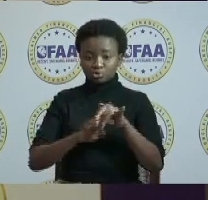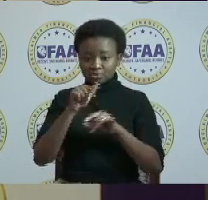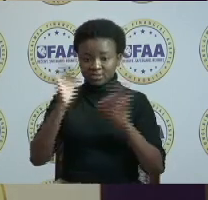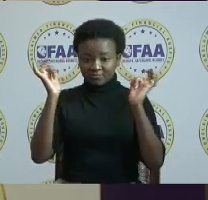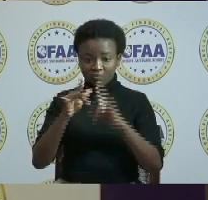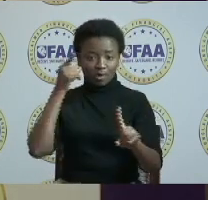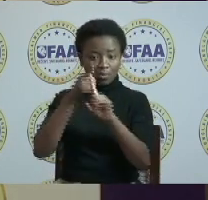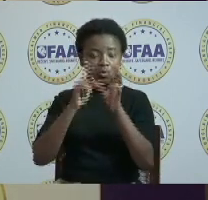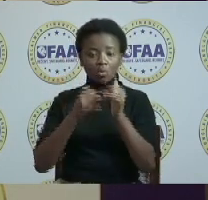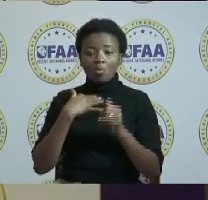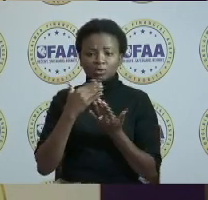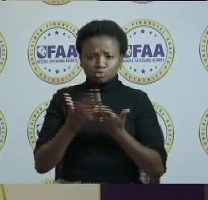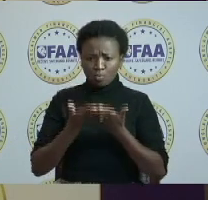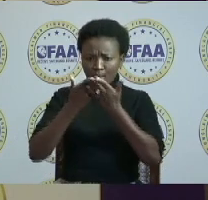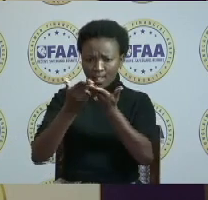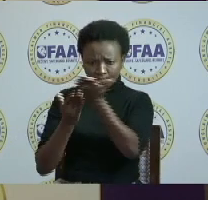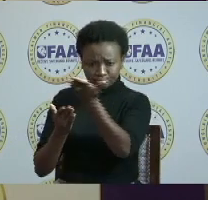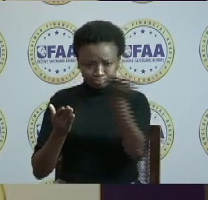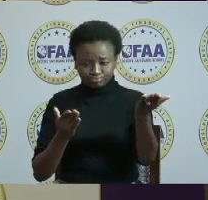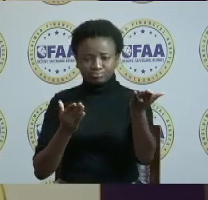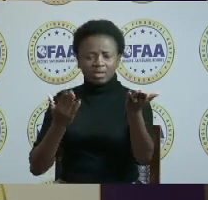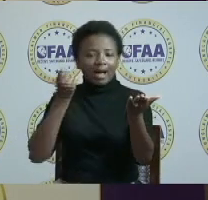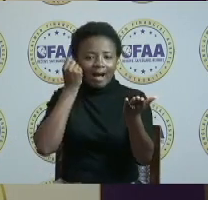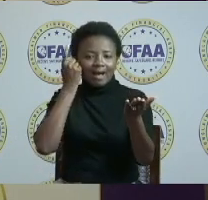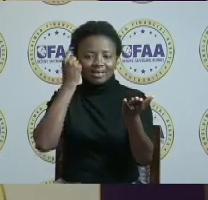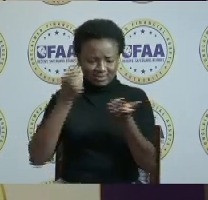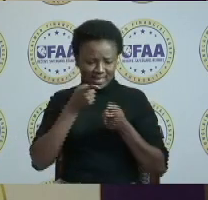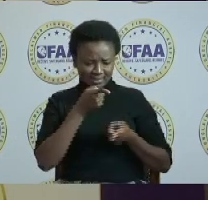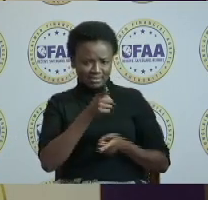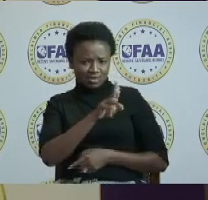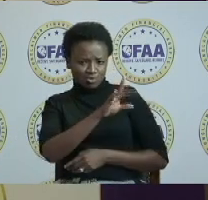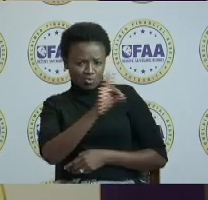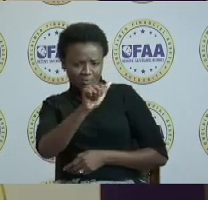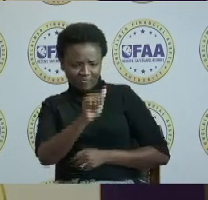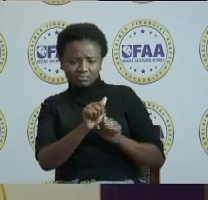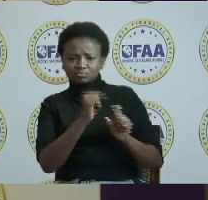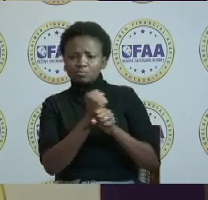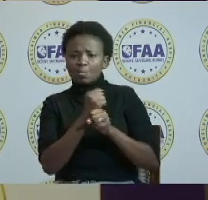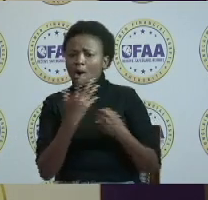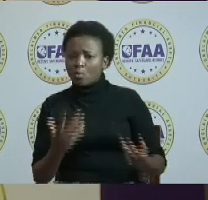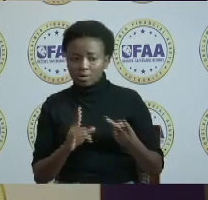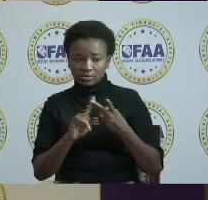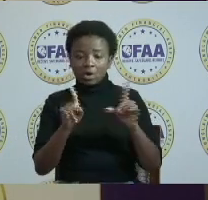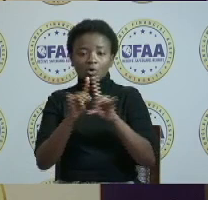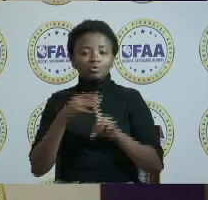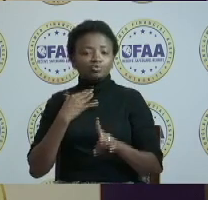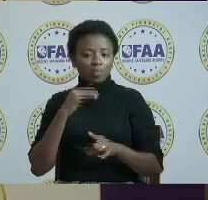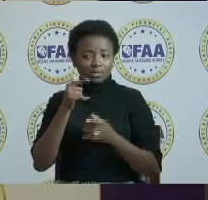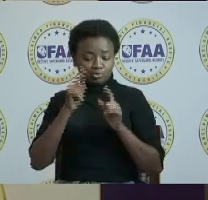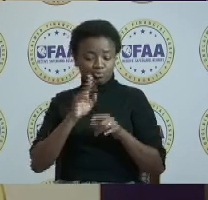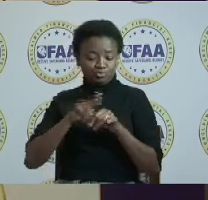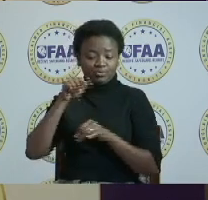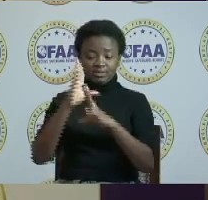sensitize you, the holders, in more depth about the unclaimed financial assets regime. We would also like to use this